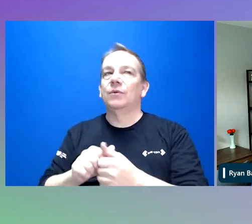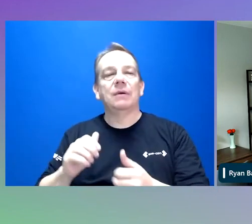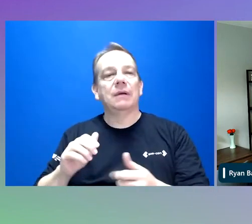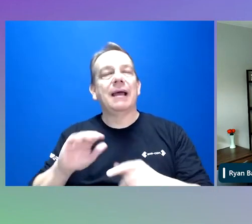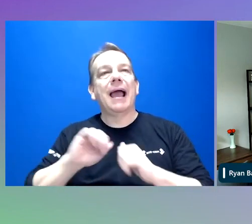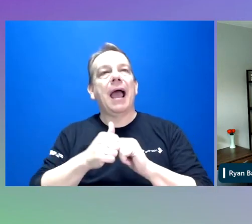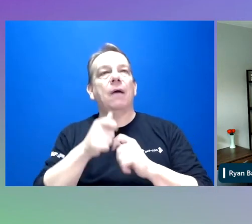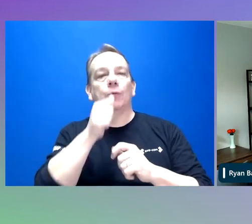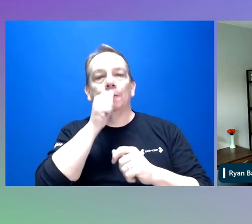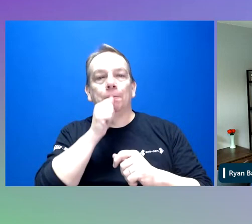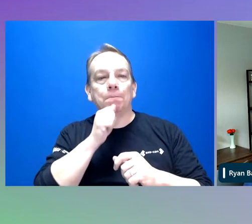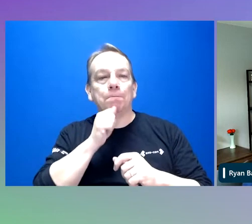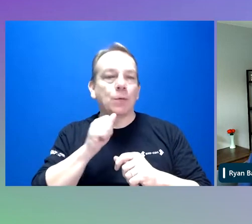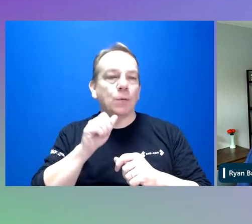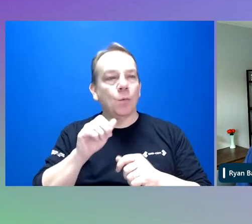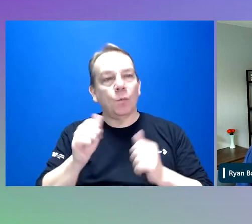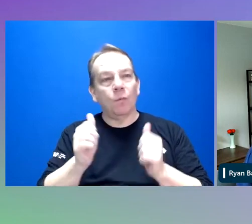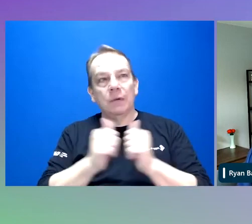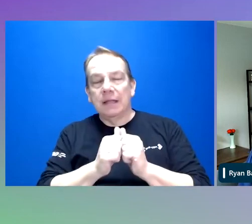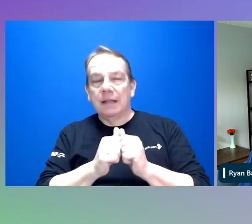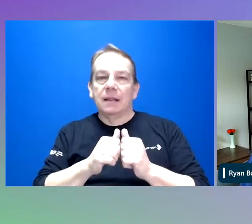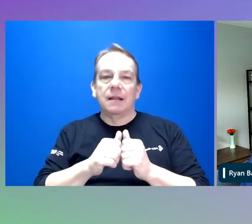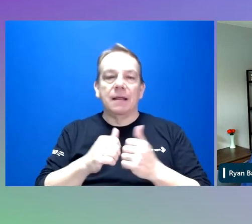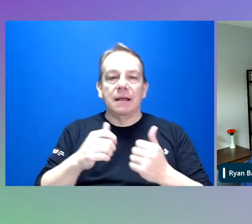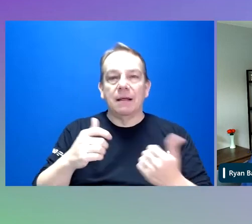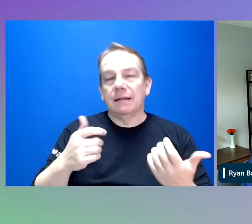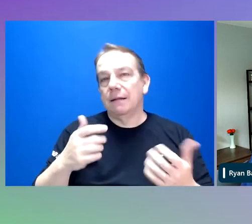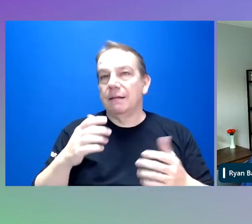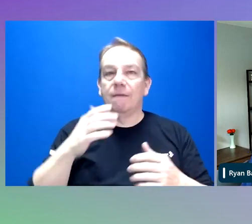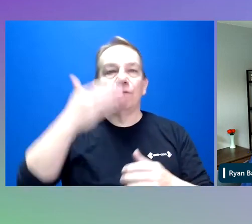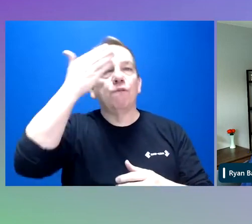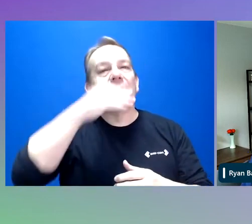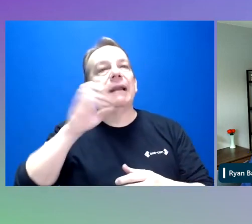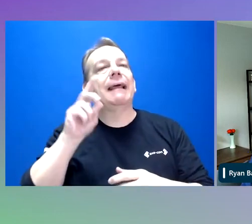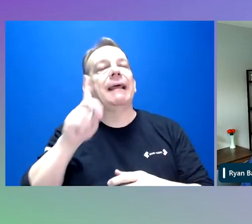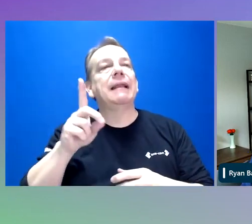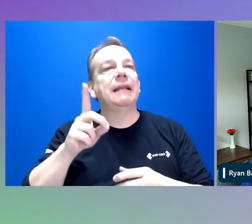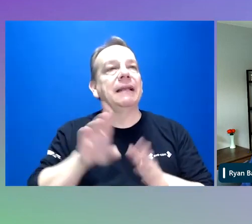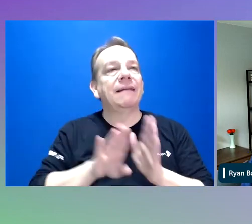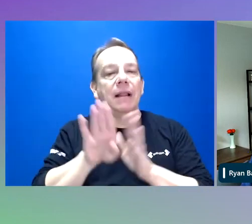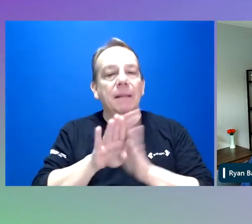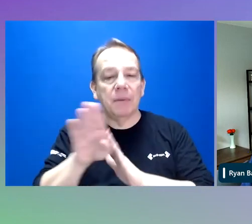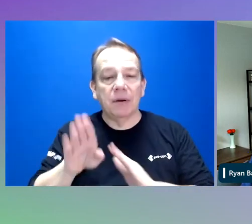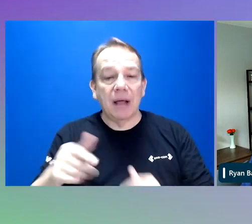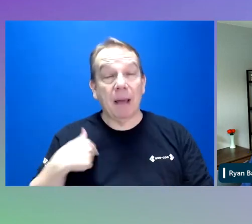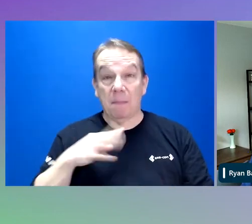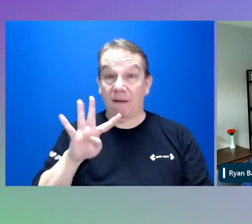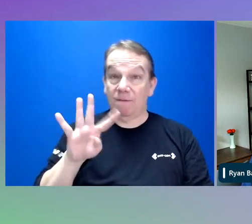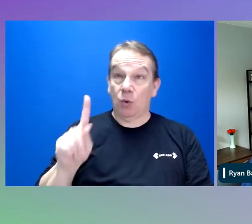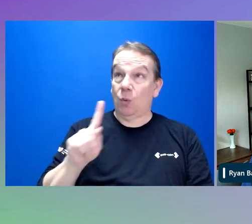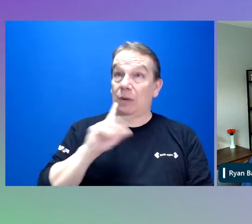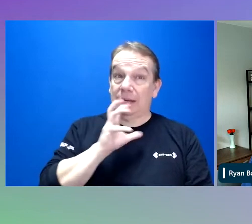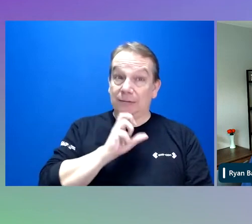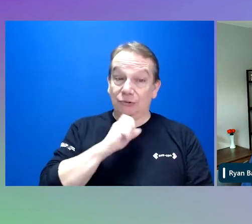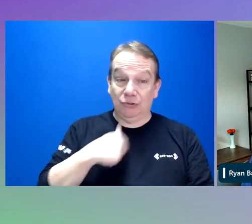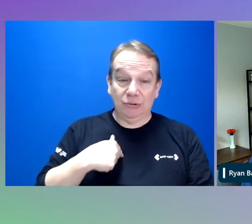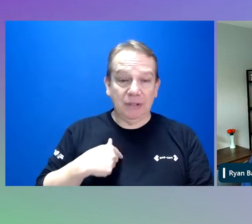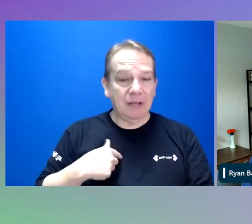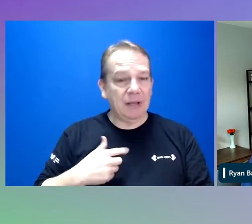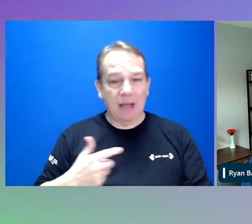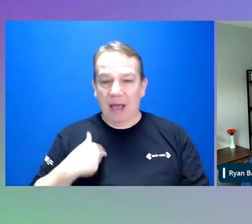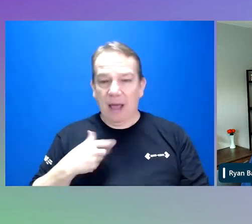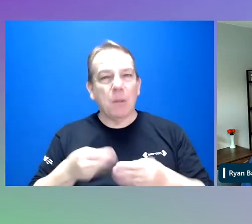with being a front-end developer. I'm 41 years old and I'm losing steam rapidly with trying to keep up with